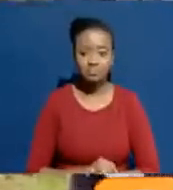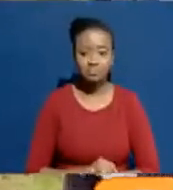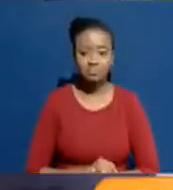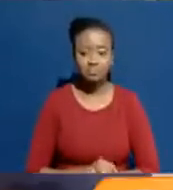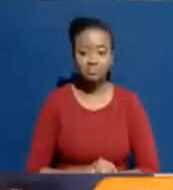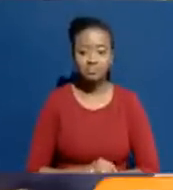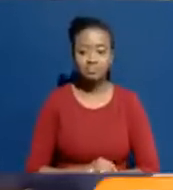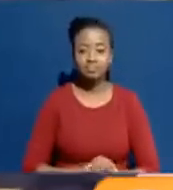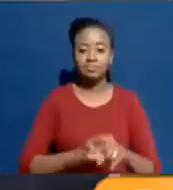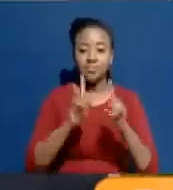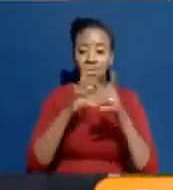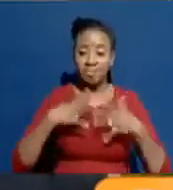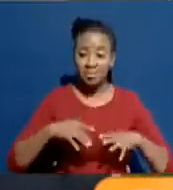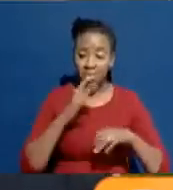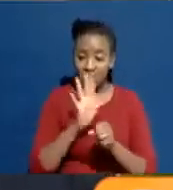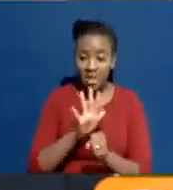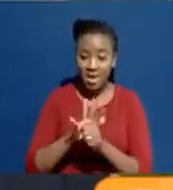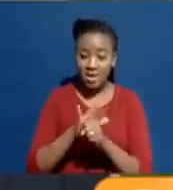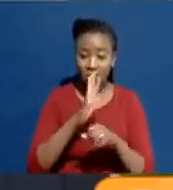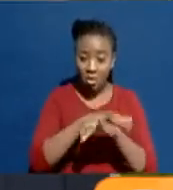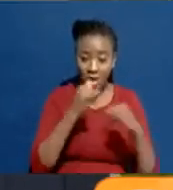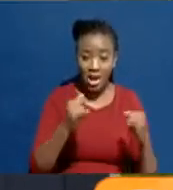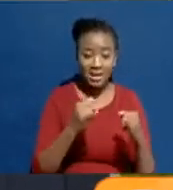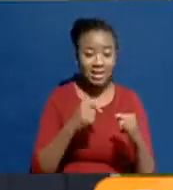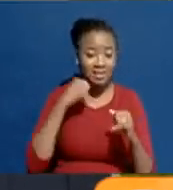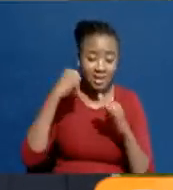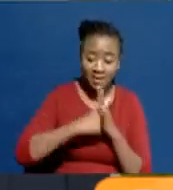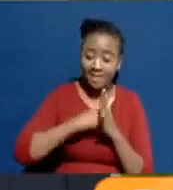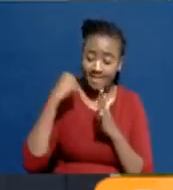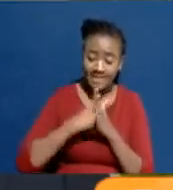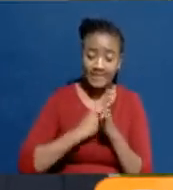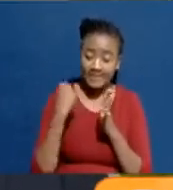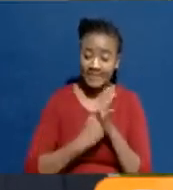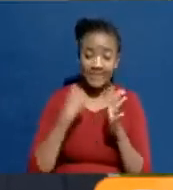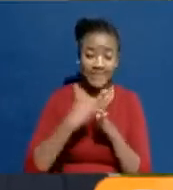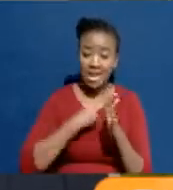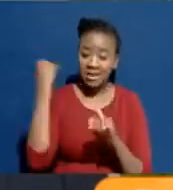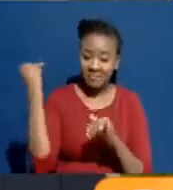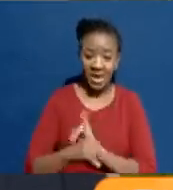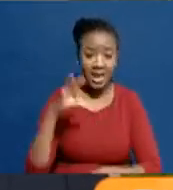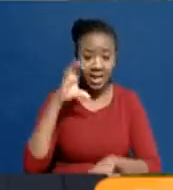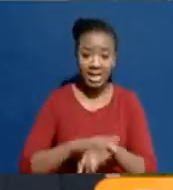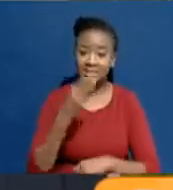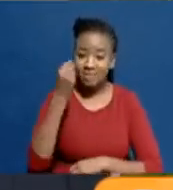Content creators go through a lot, yeah? Before they hold that cash, before finally hold that check.